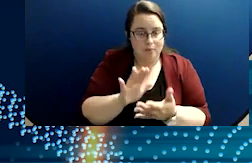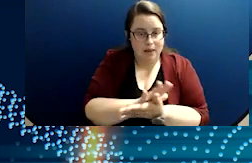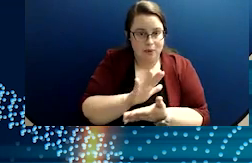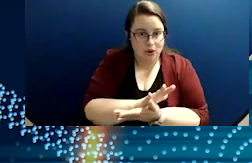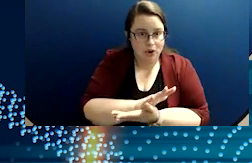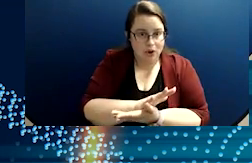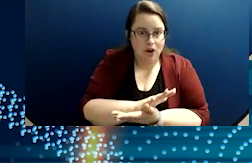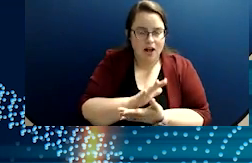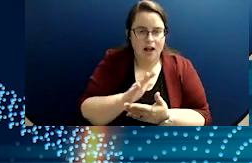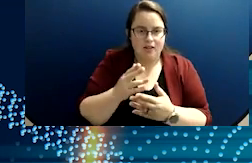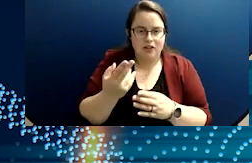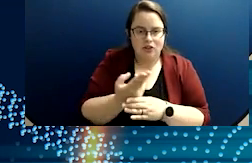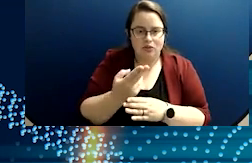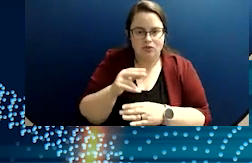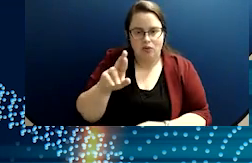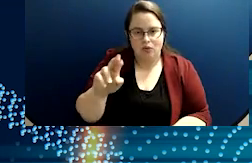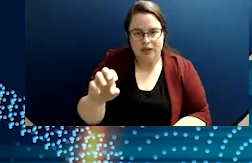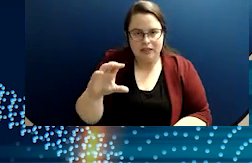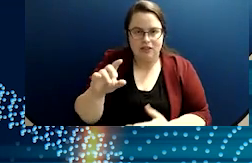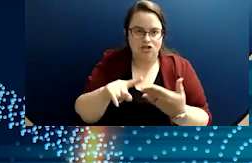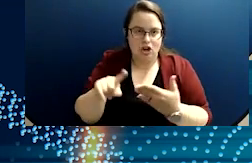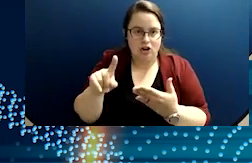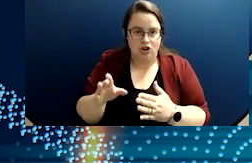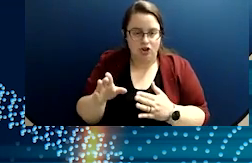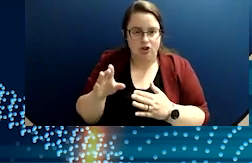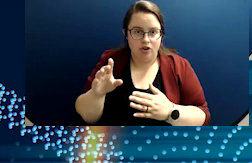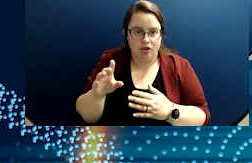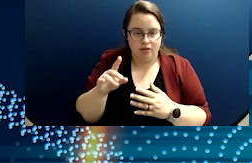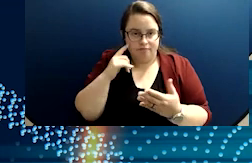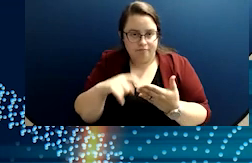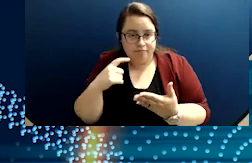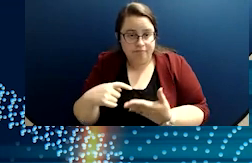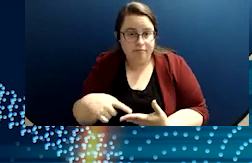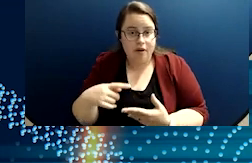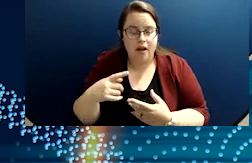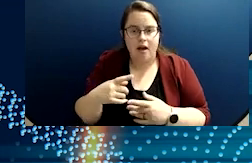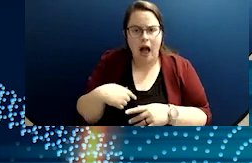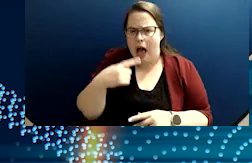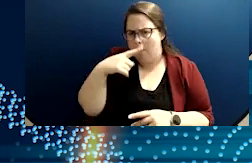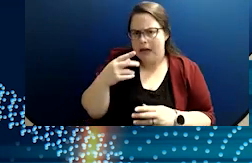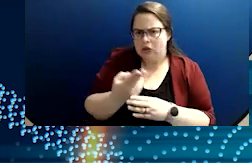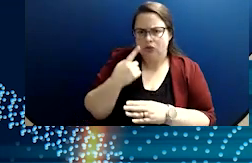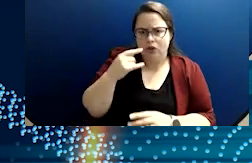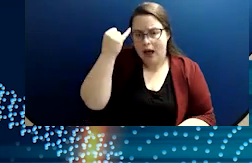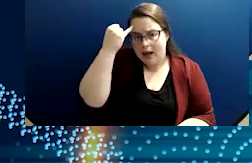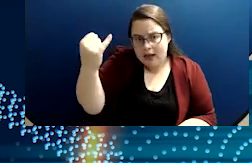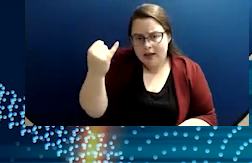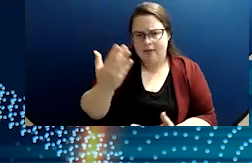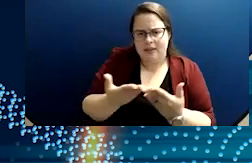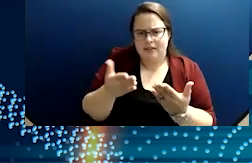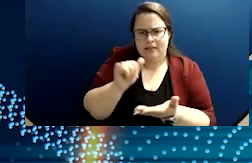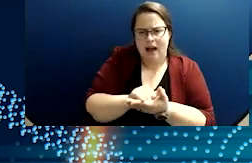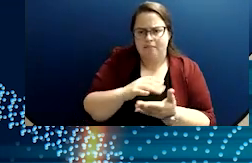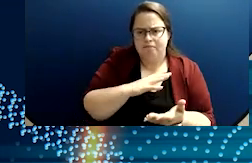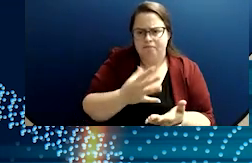3 checkers, detectors, and that's what we're struggling with. Like, I don't mind them using it for ideas and things like that. But then like, if